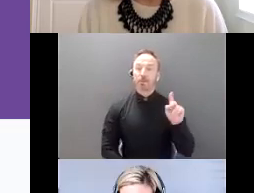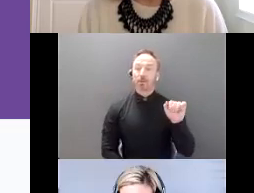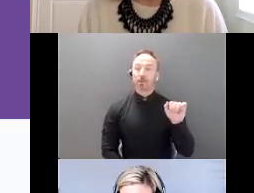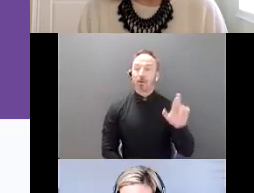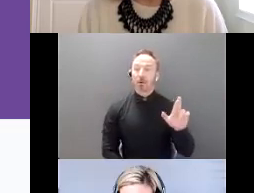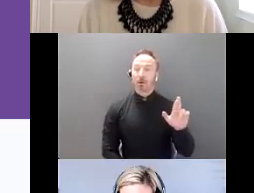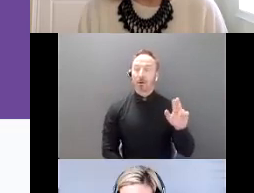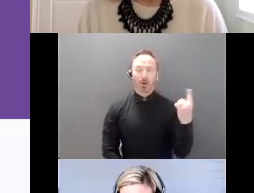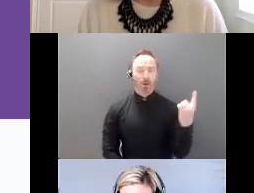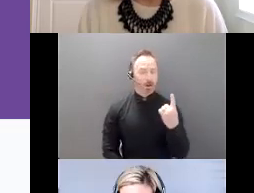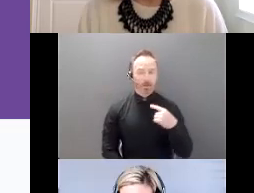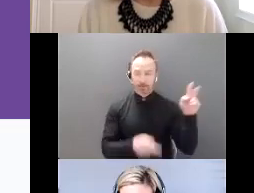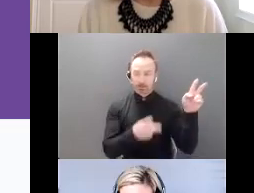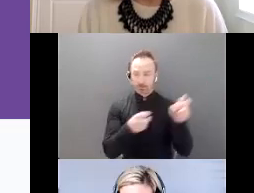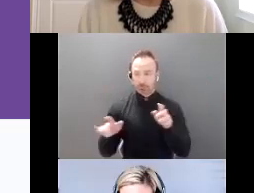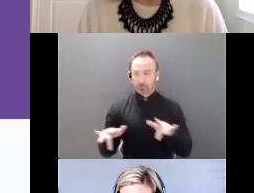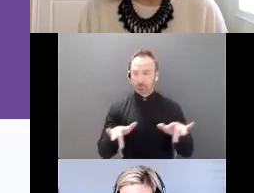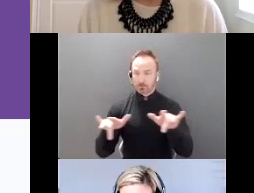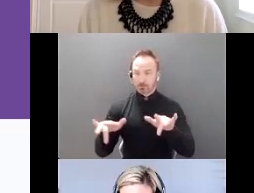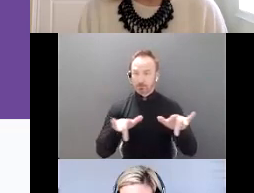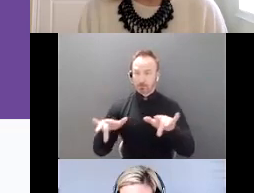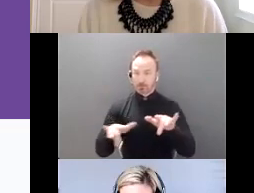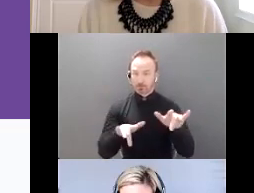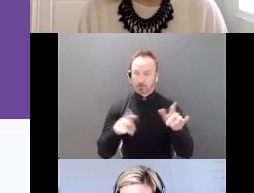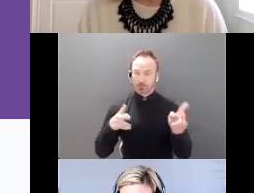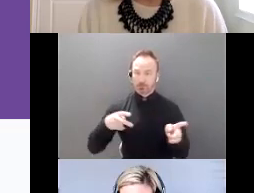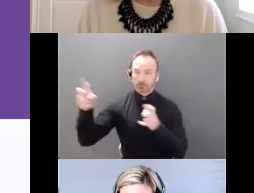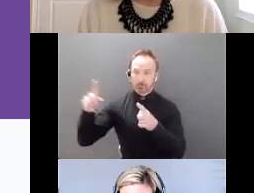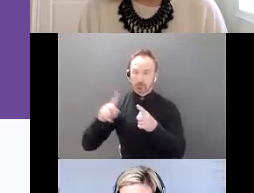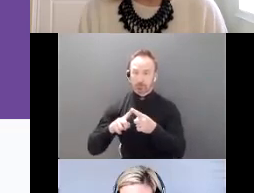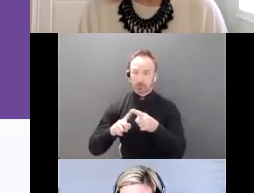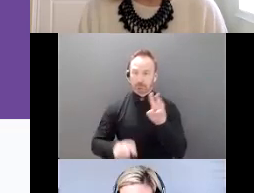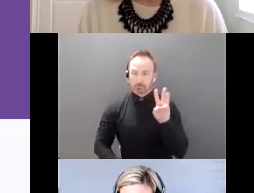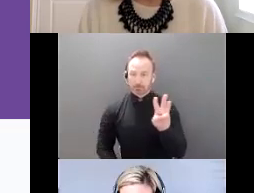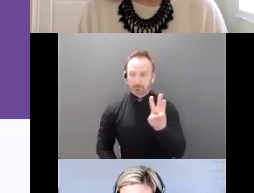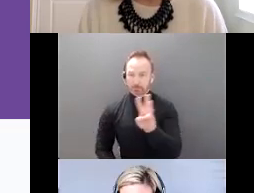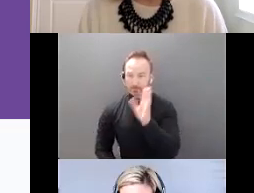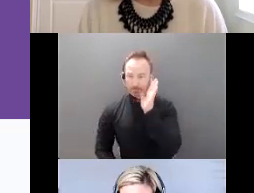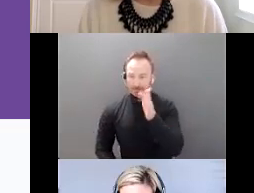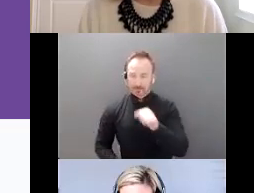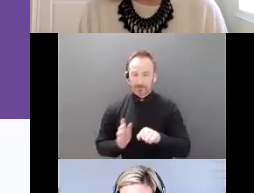will be available on our website within a few business days.